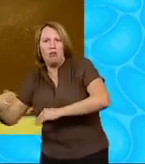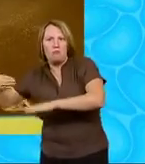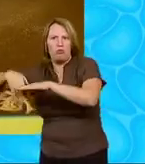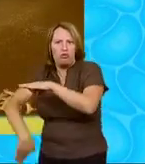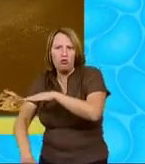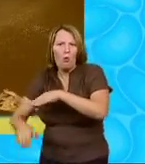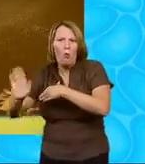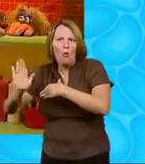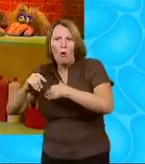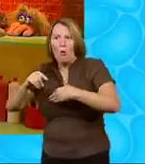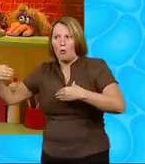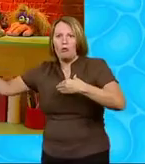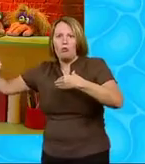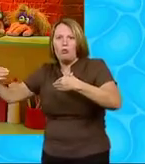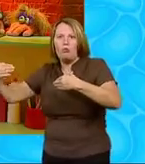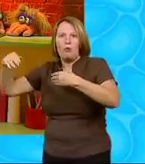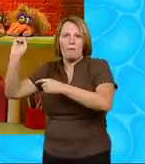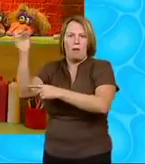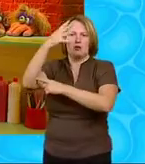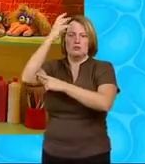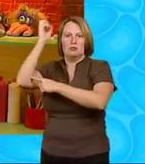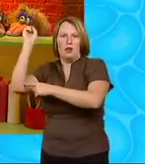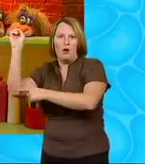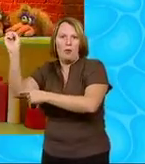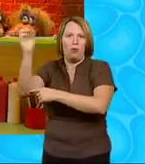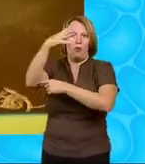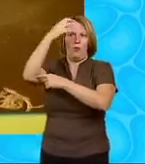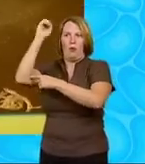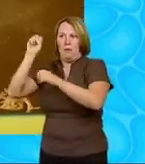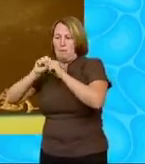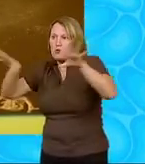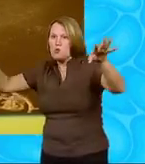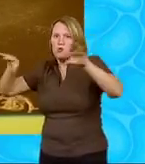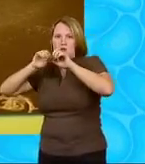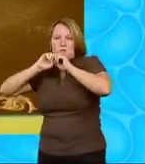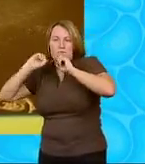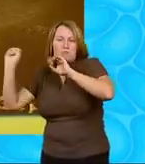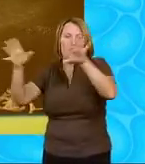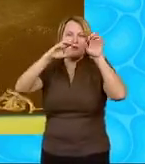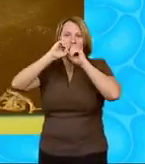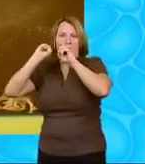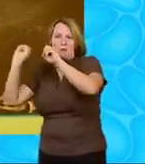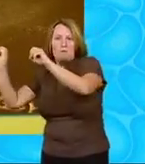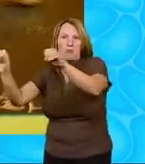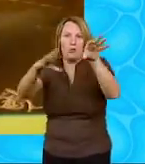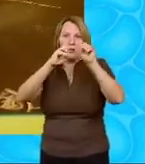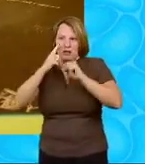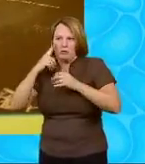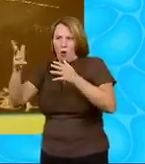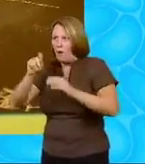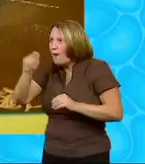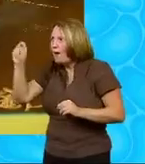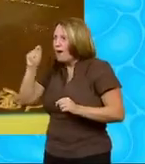see, and they send out beams like this, look. You are just lean back a little bit. Let me show you. They send out, like, big light beams wow. like that.